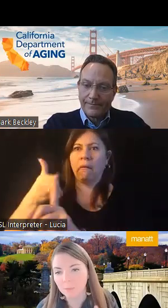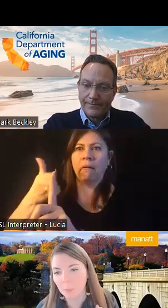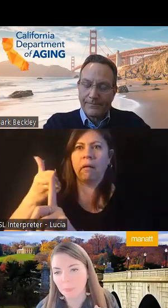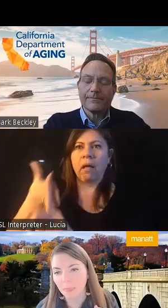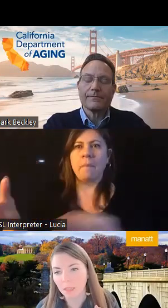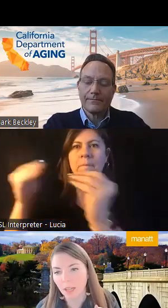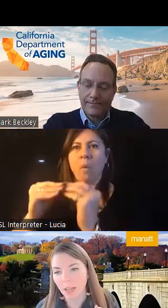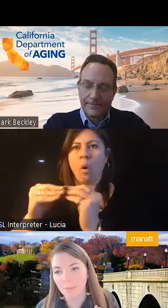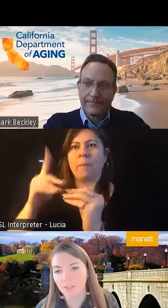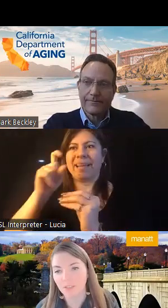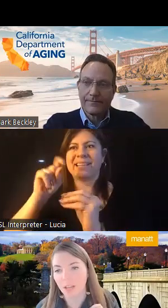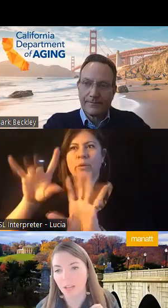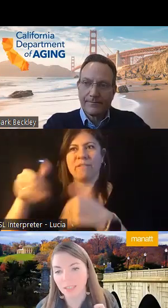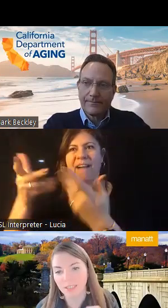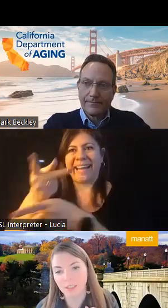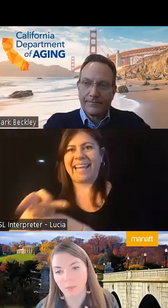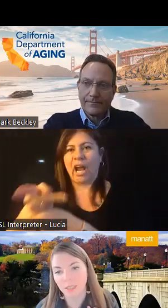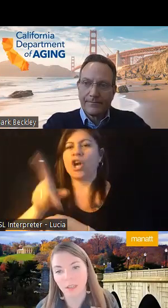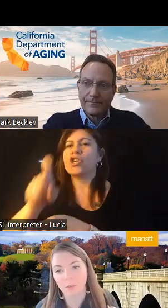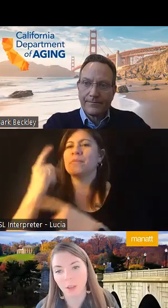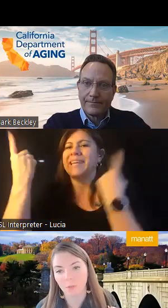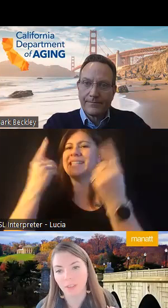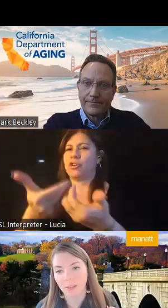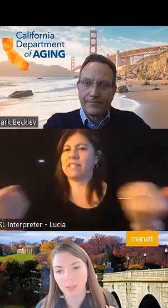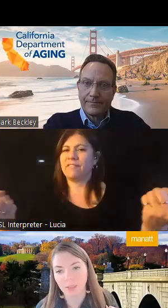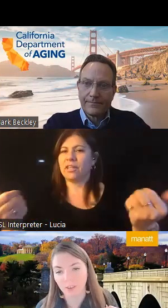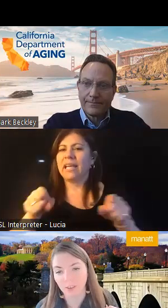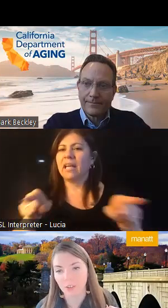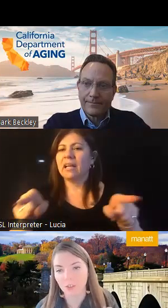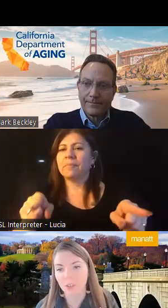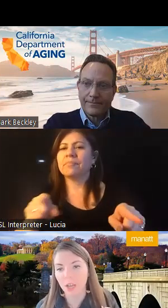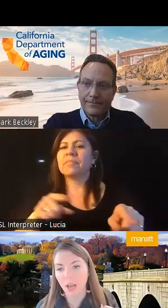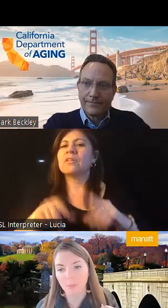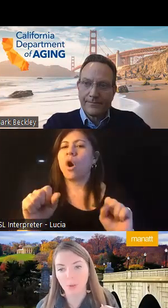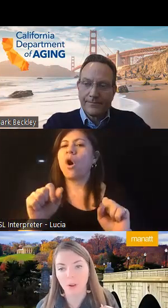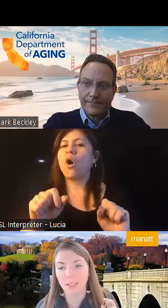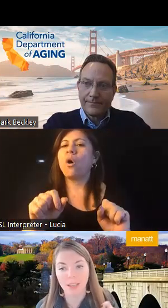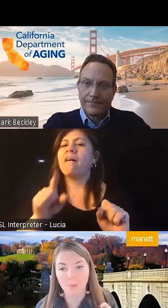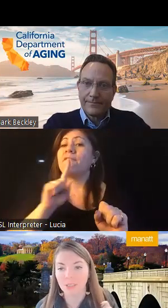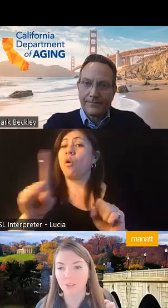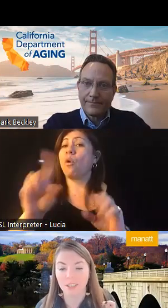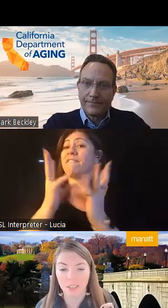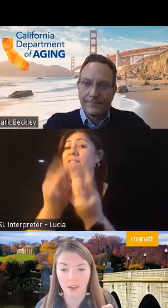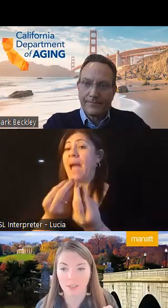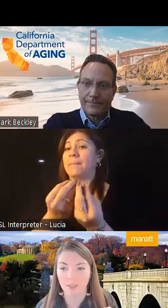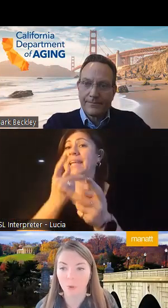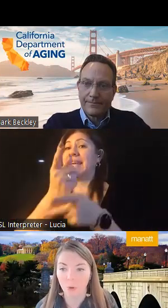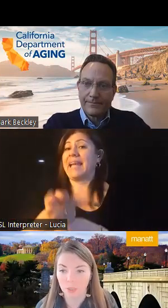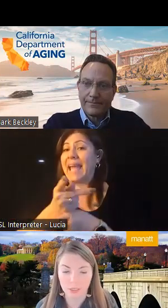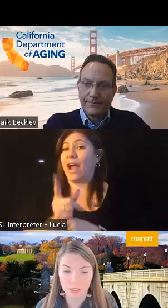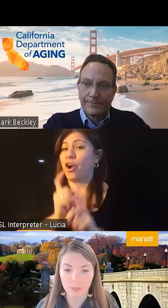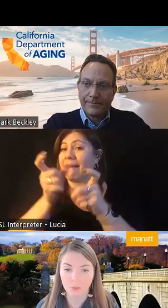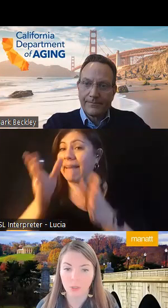differently. And then just a highlight and a double click on family caregivers who are collaborators in care